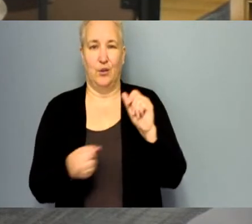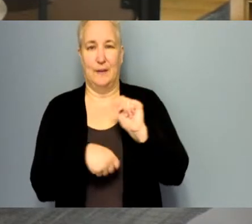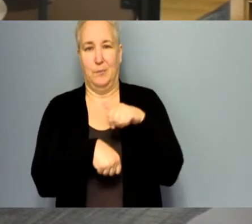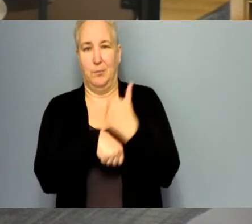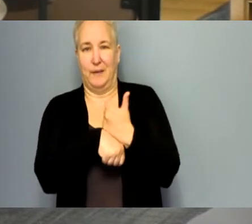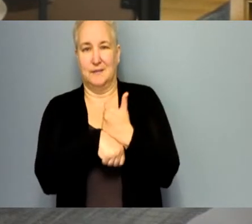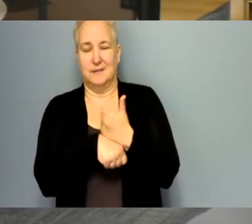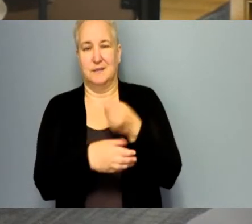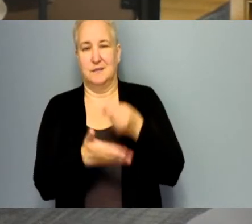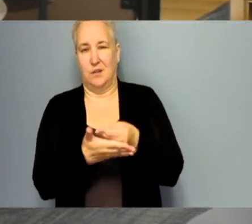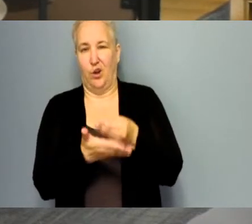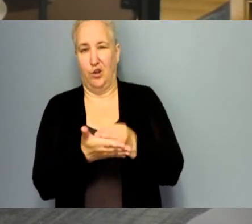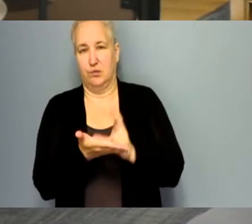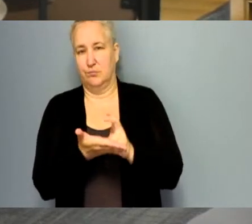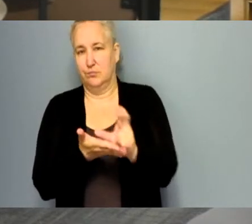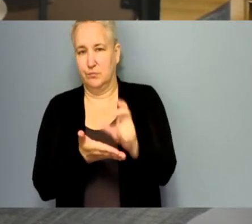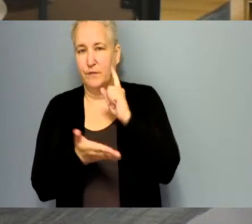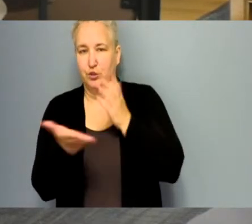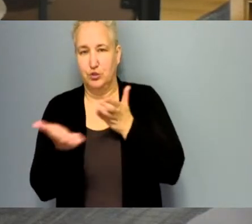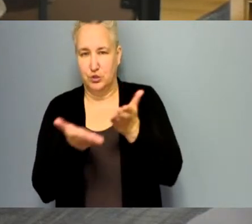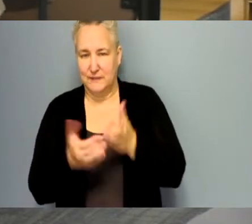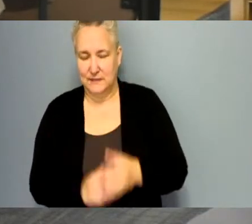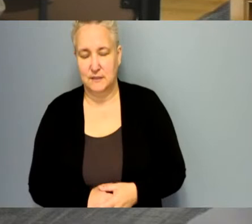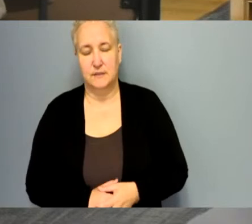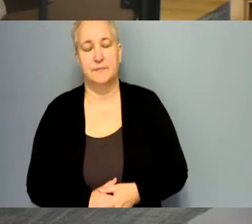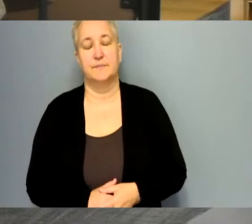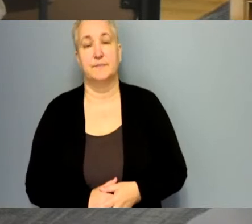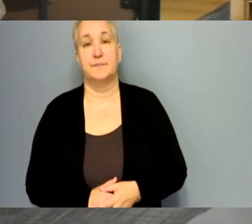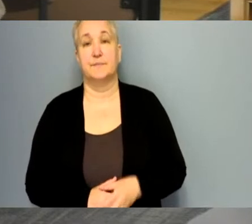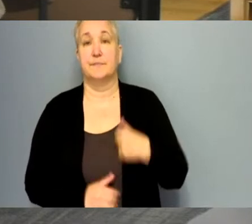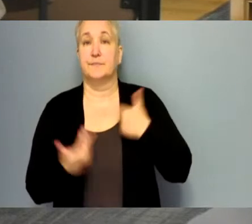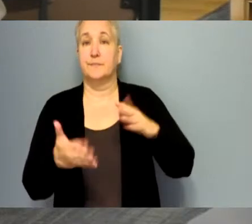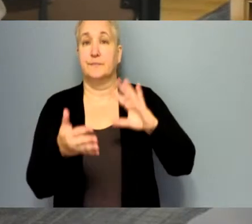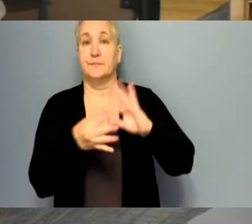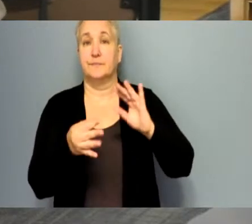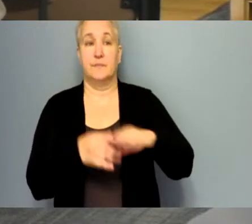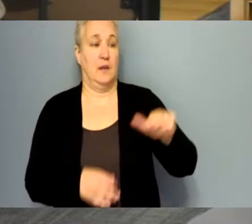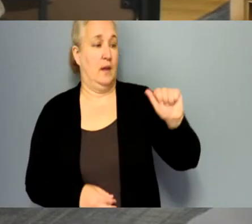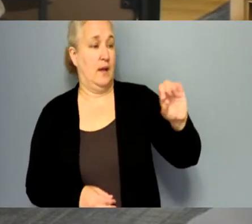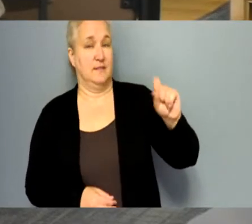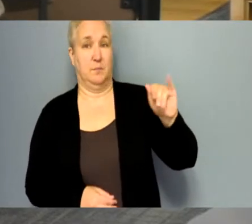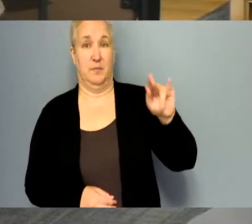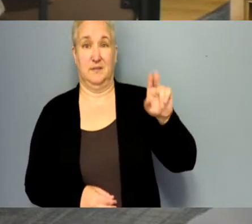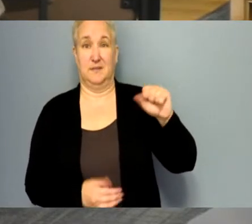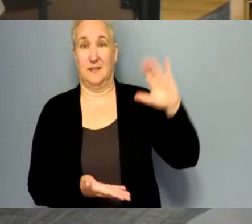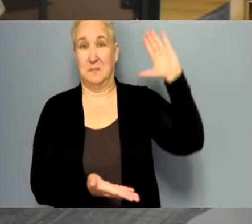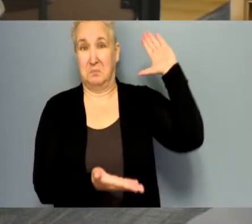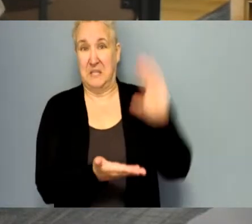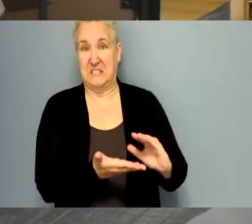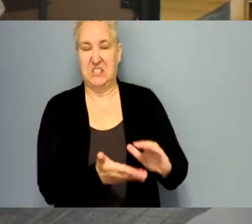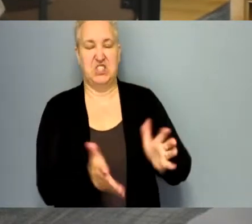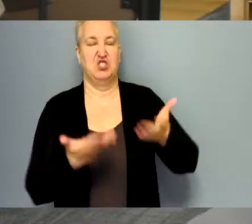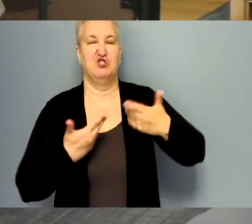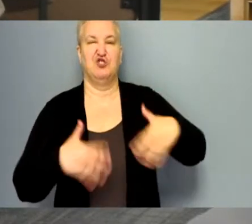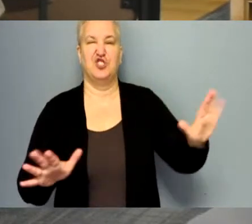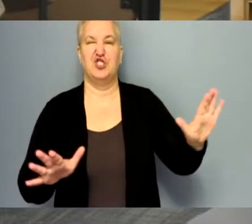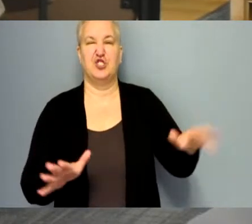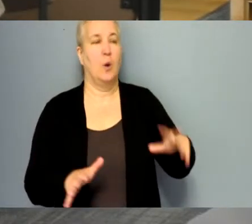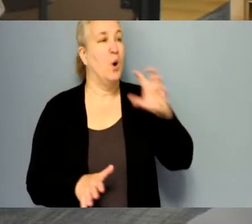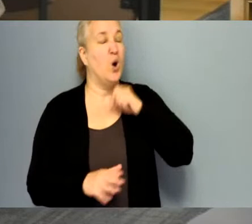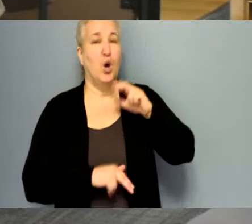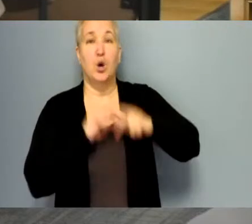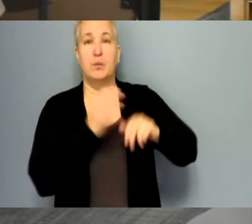county-based dollars for services. As I mentioned, the asbestos mitigation has been completed, the demolition has